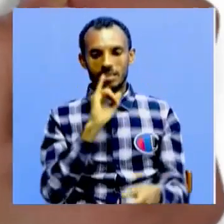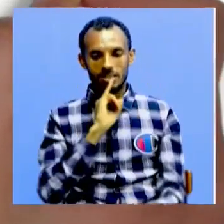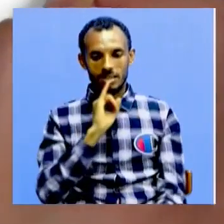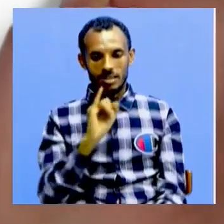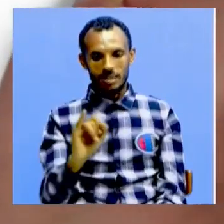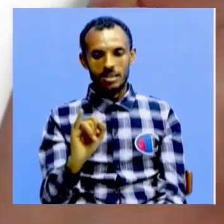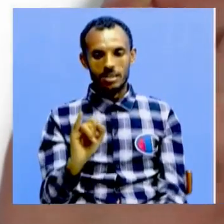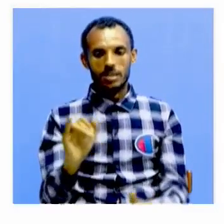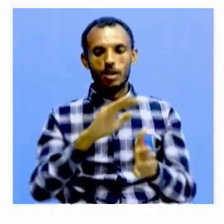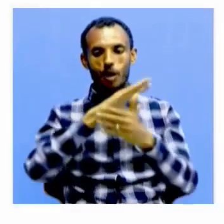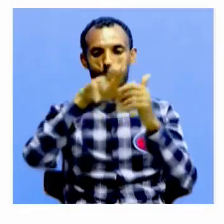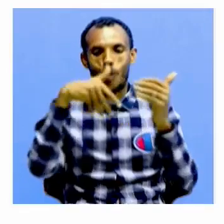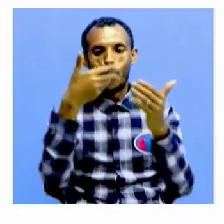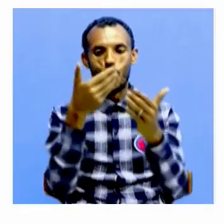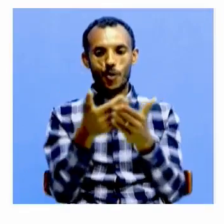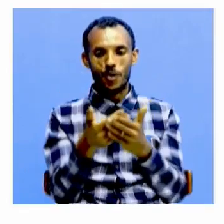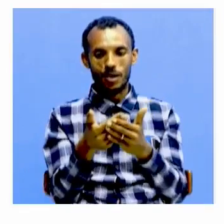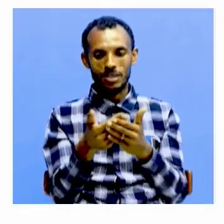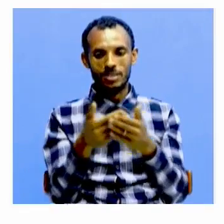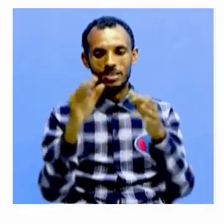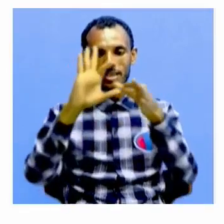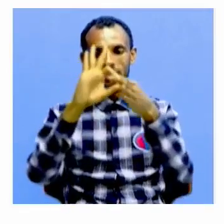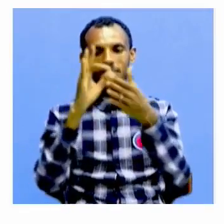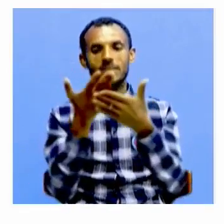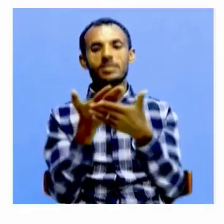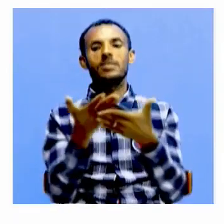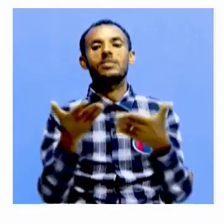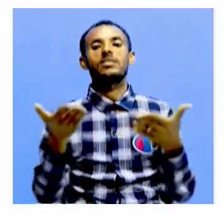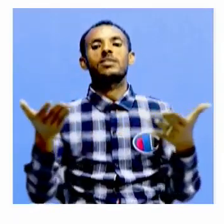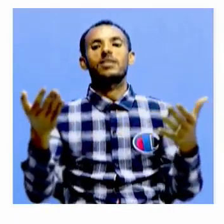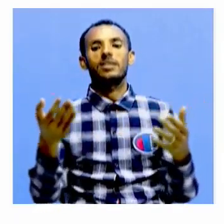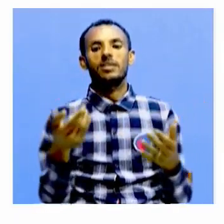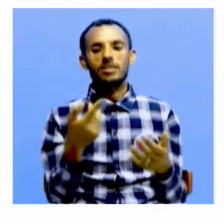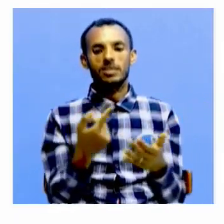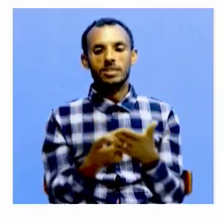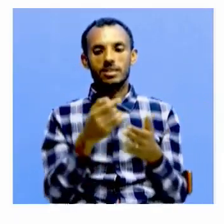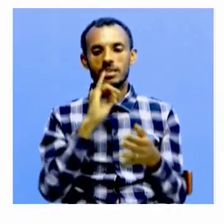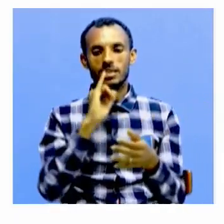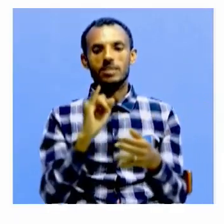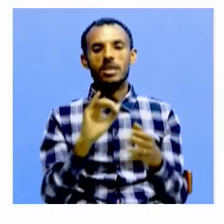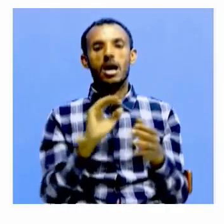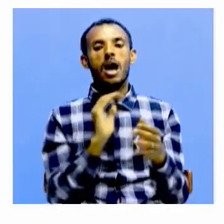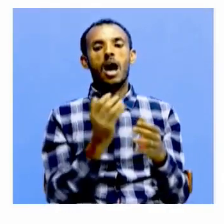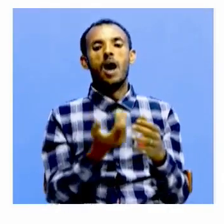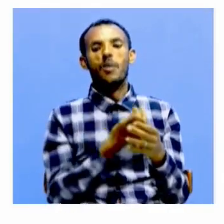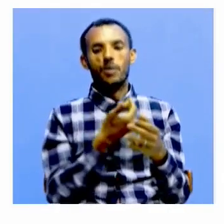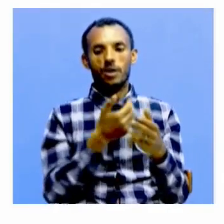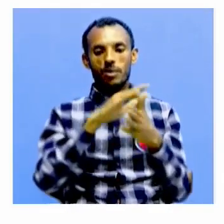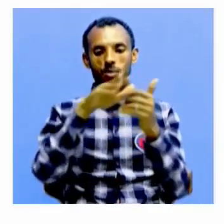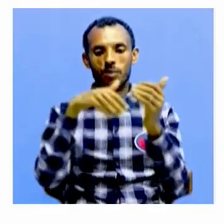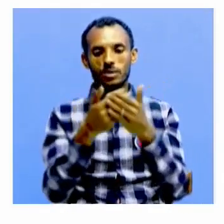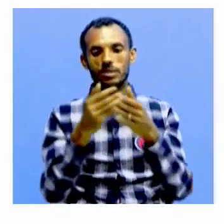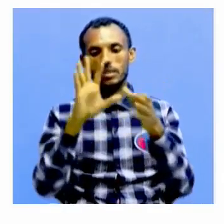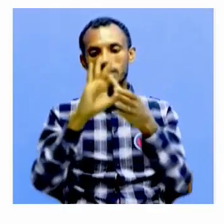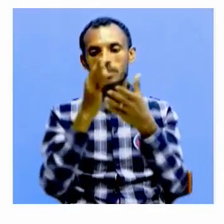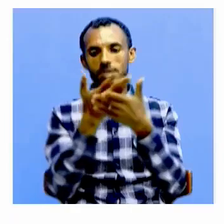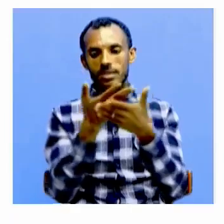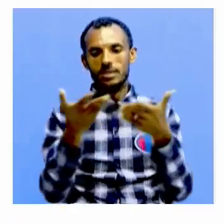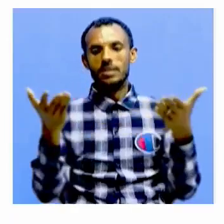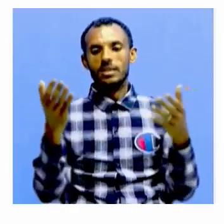This last sentence is our conclusion. This one is the conclusion.